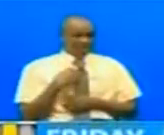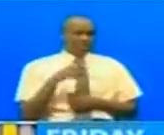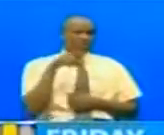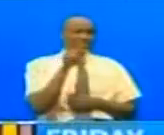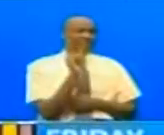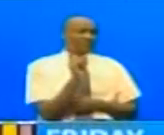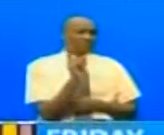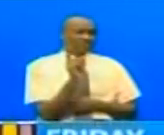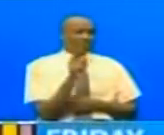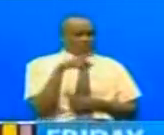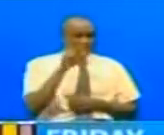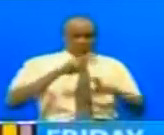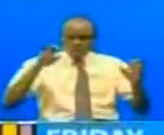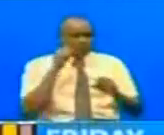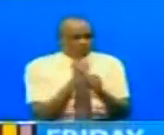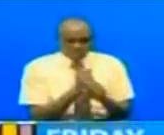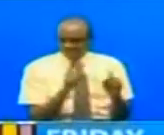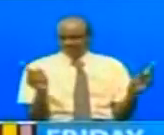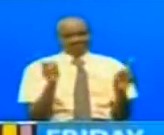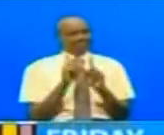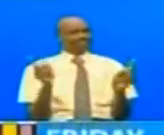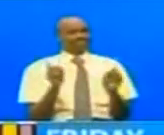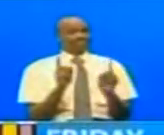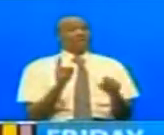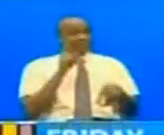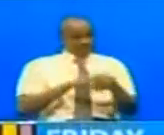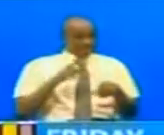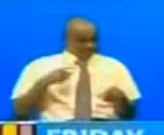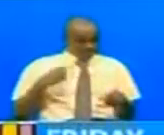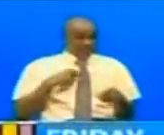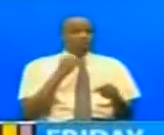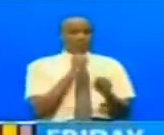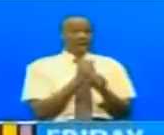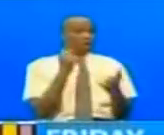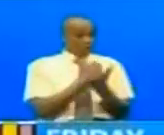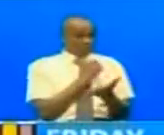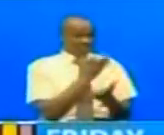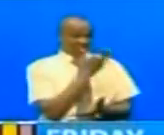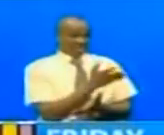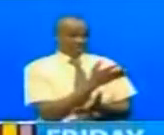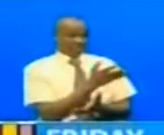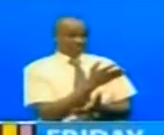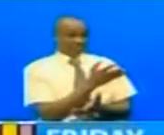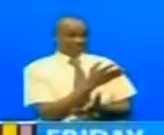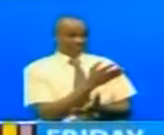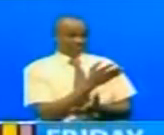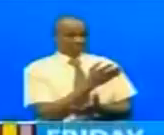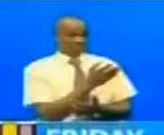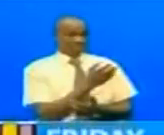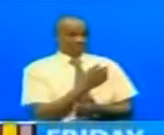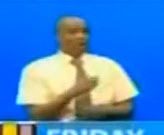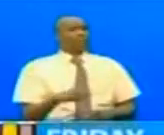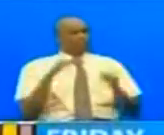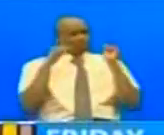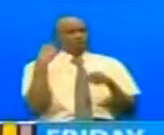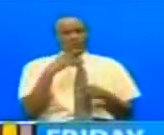like look for a certain job. You know, when I was an office messenger, and the boss, I could hear